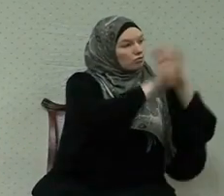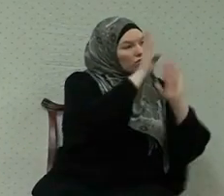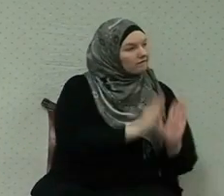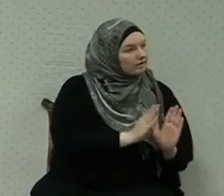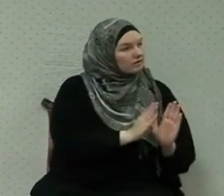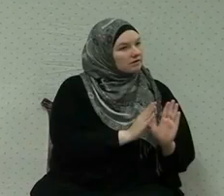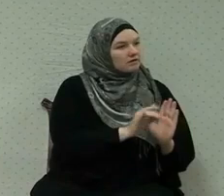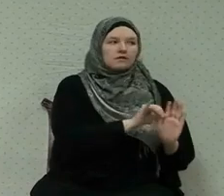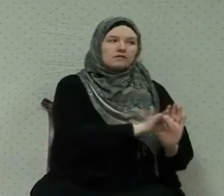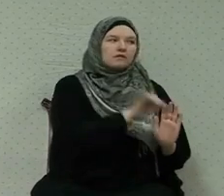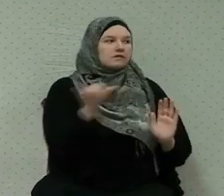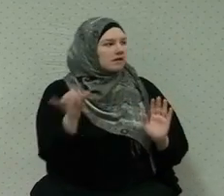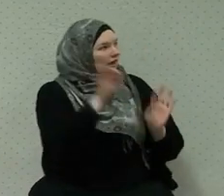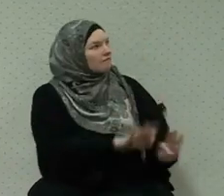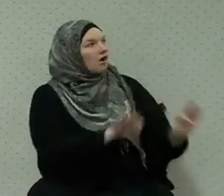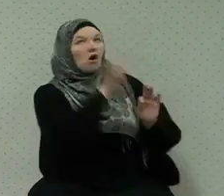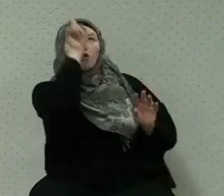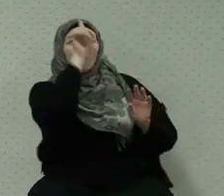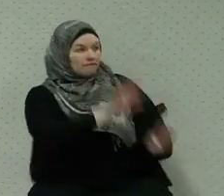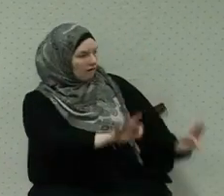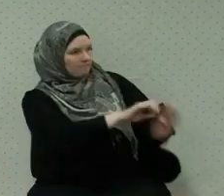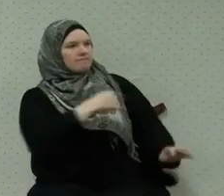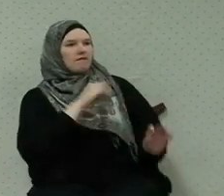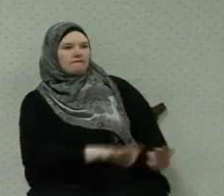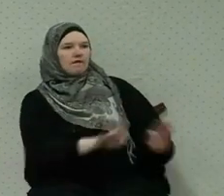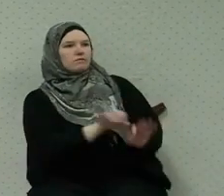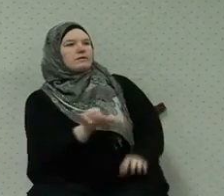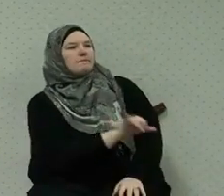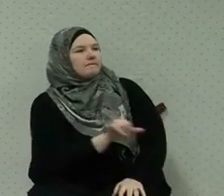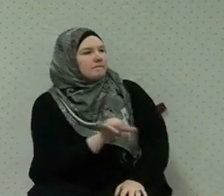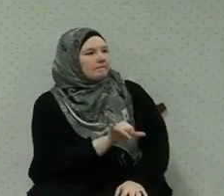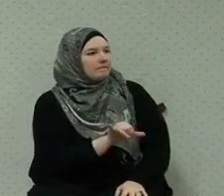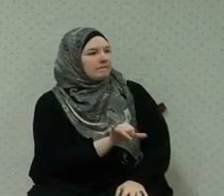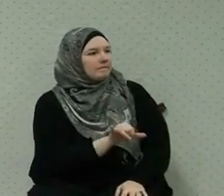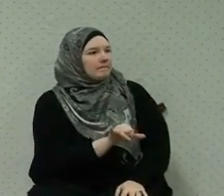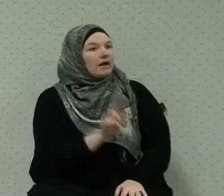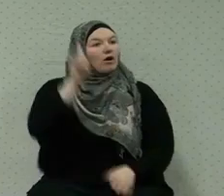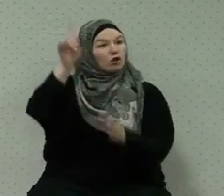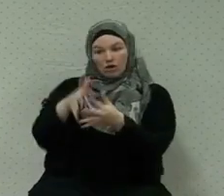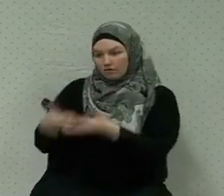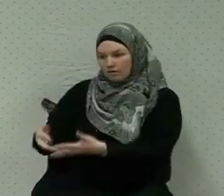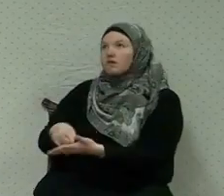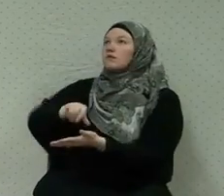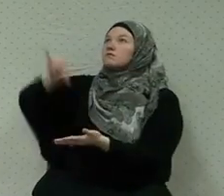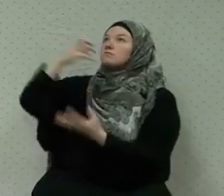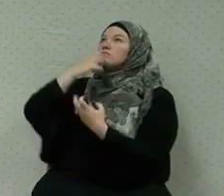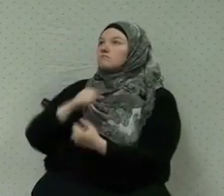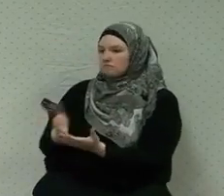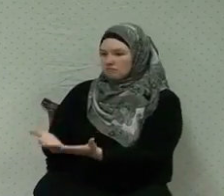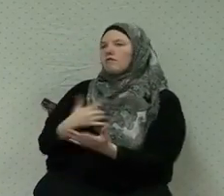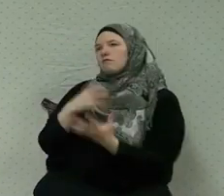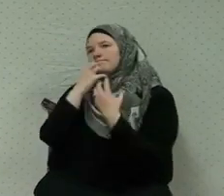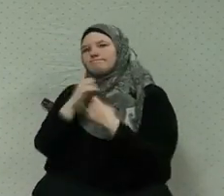value has to be shown to our hearts. And the only way to show it to us is that